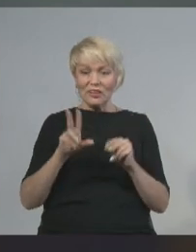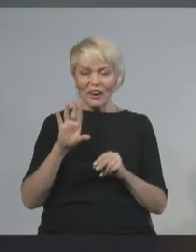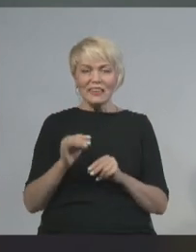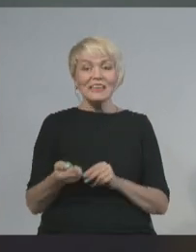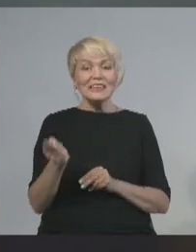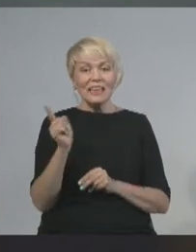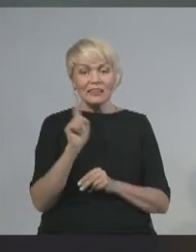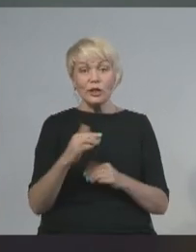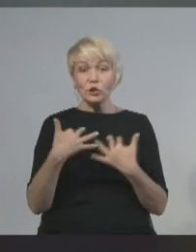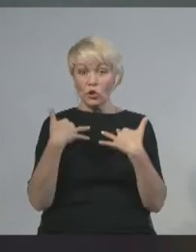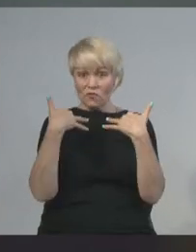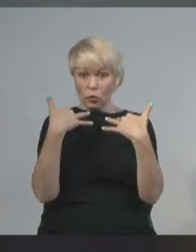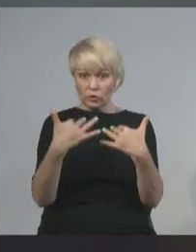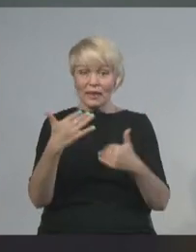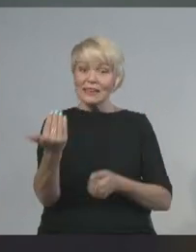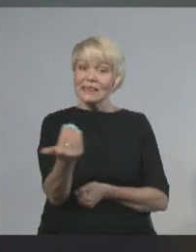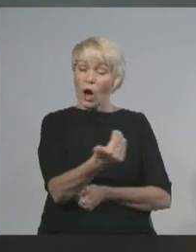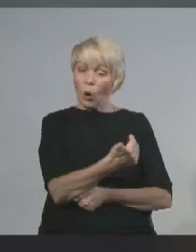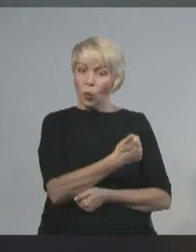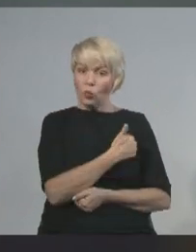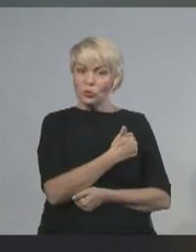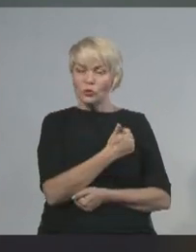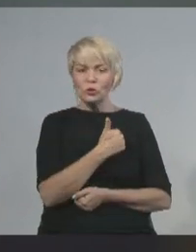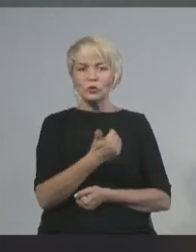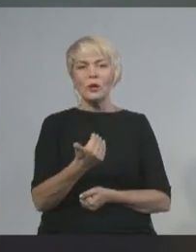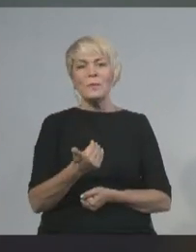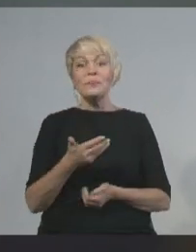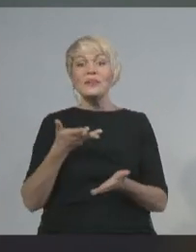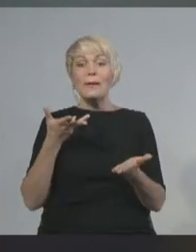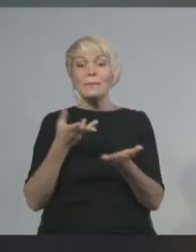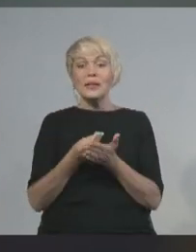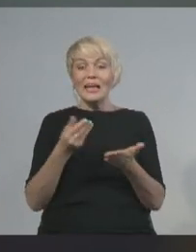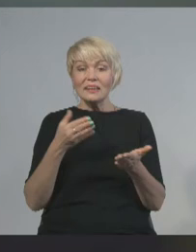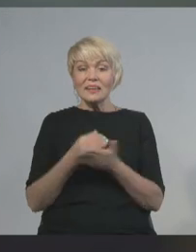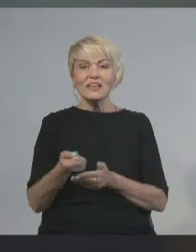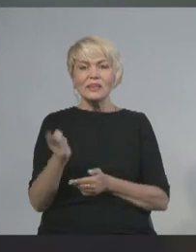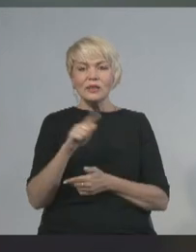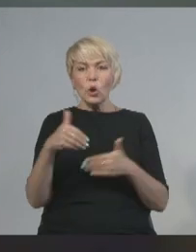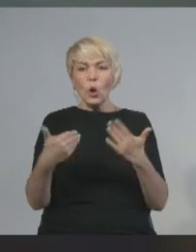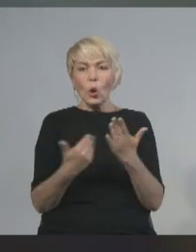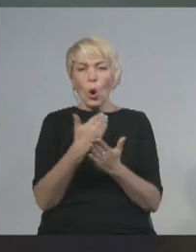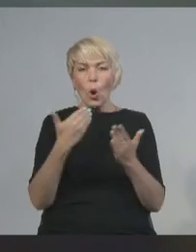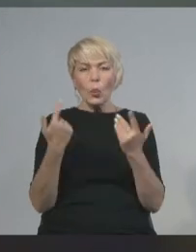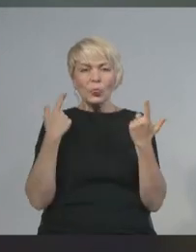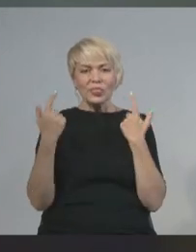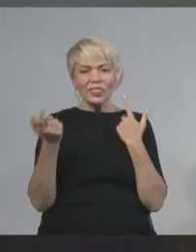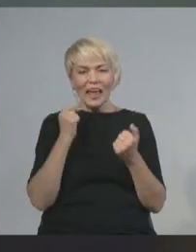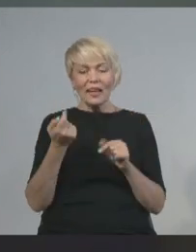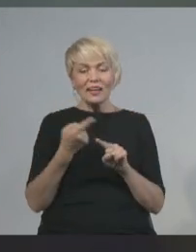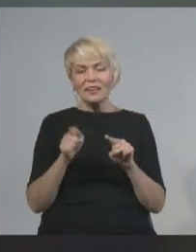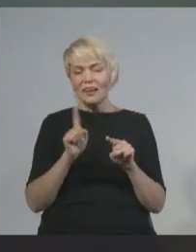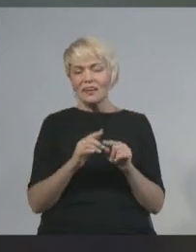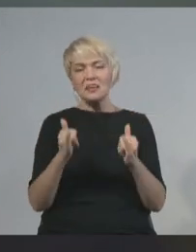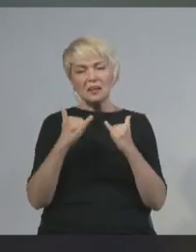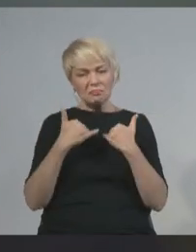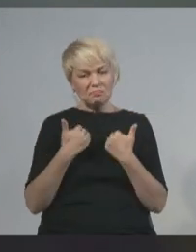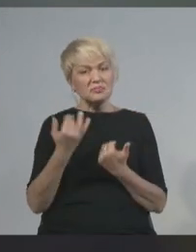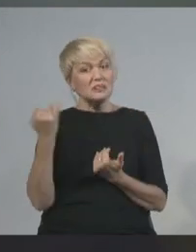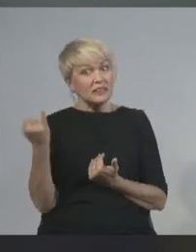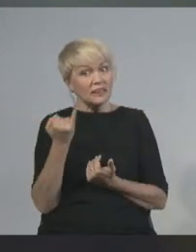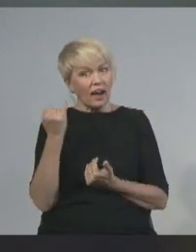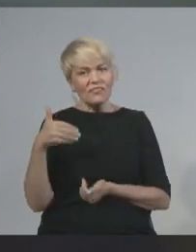expect that your audience will be willing to pay for the content which is